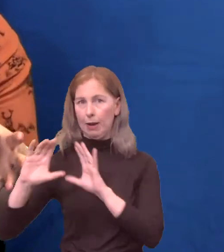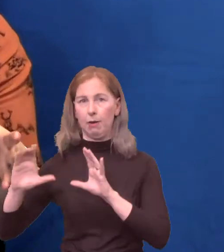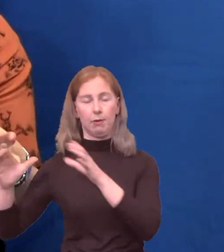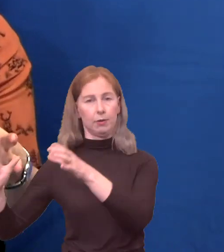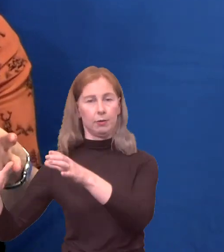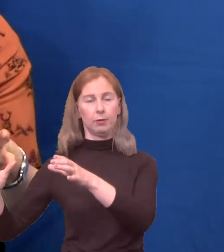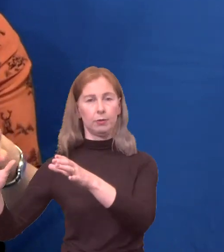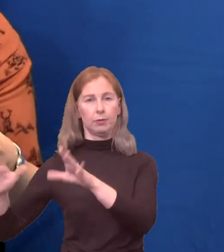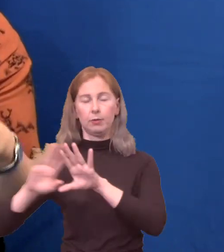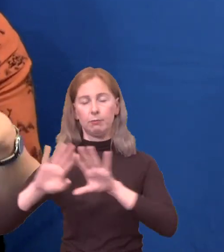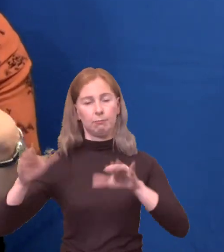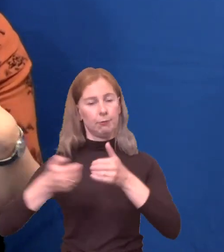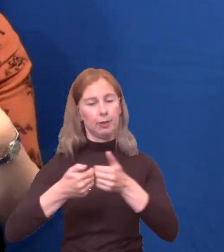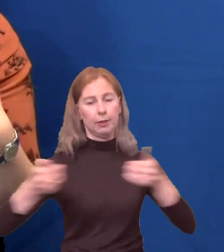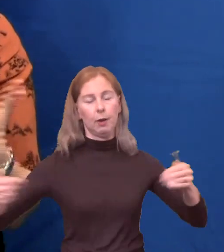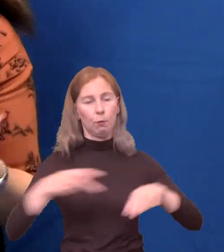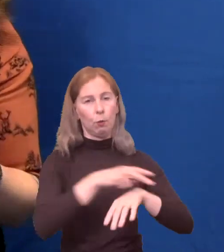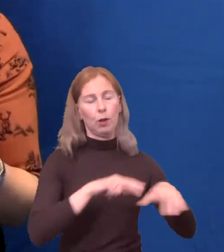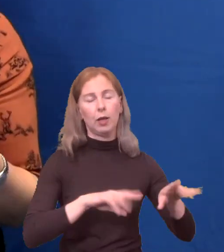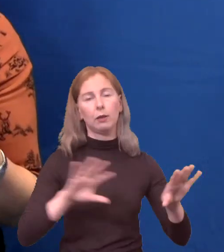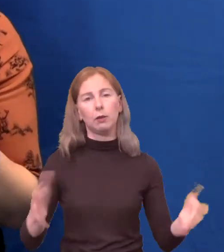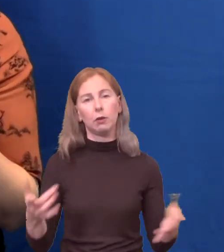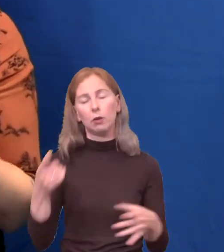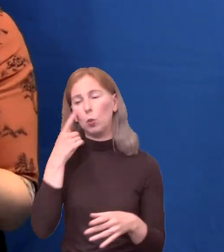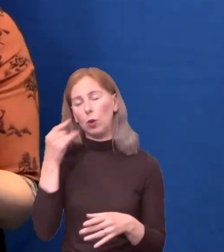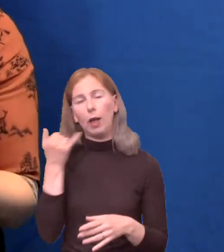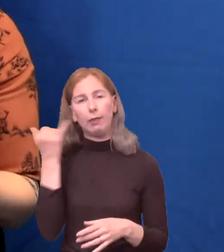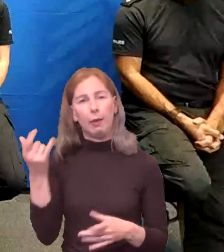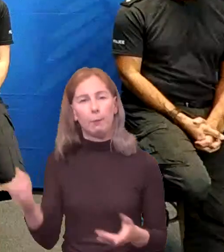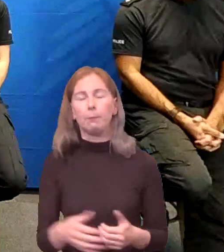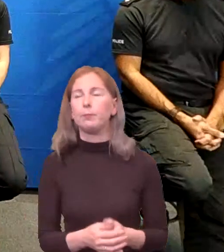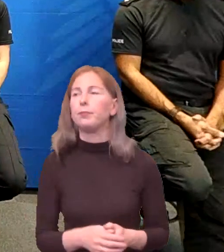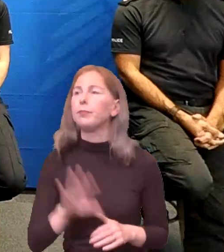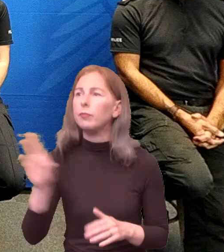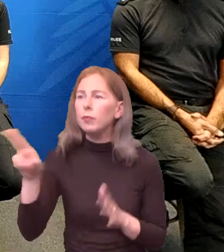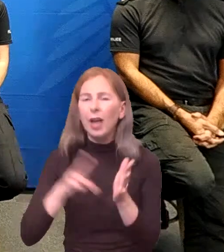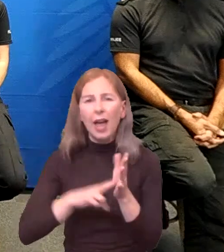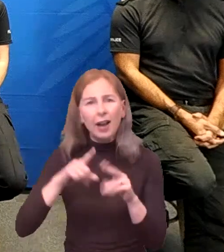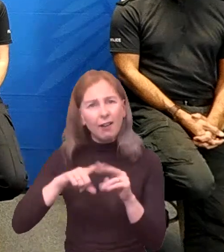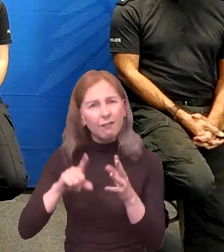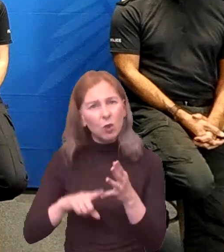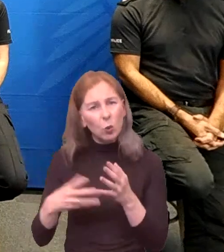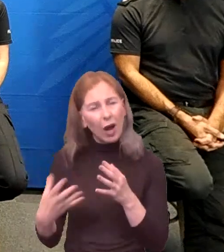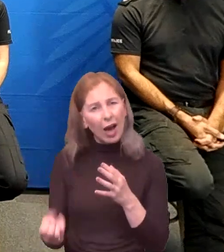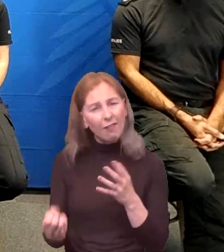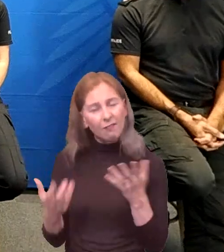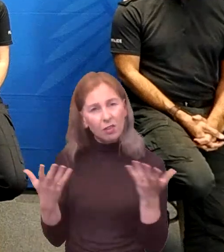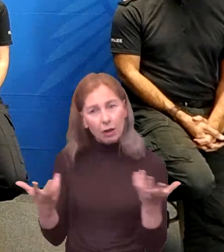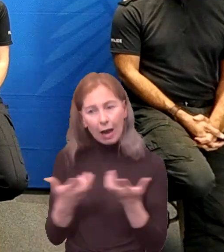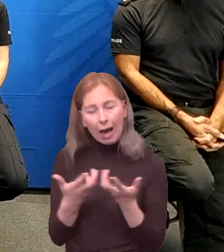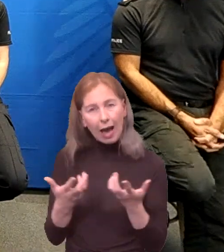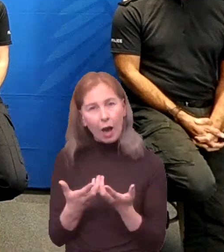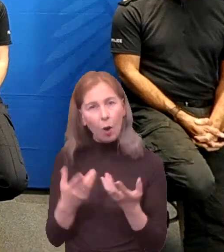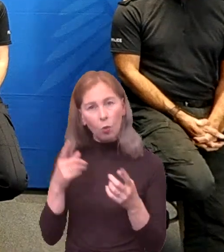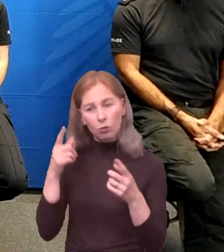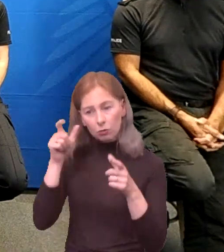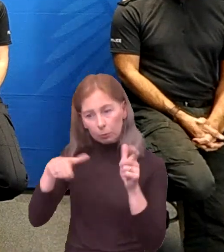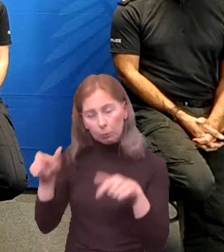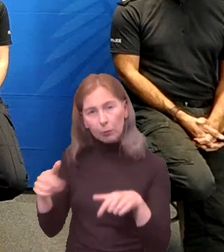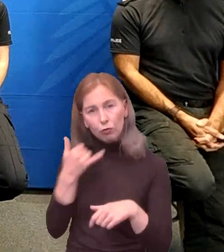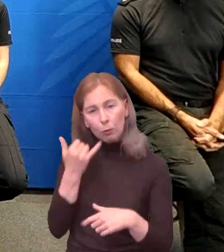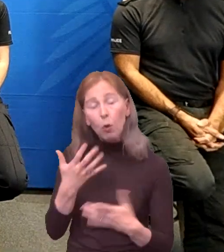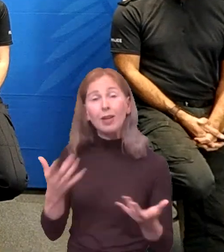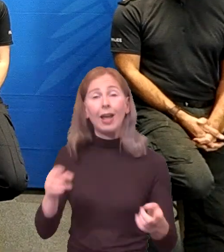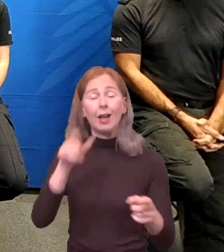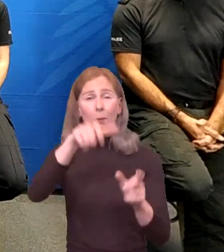also report online. Are there other ways that your members report to you through the NFU? We, as Holly mentioned, tend to pick up cases